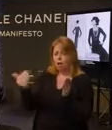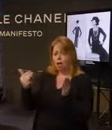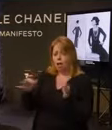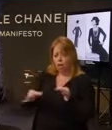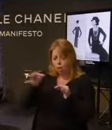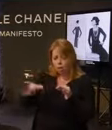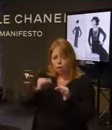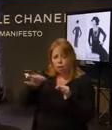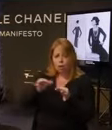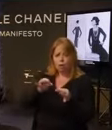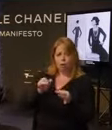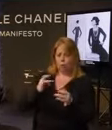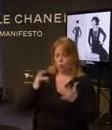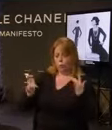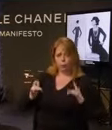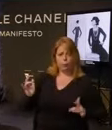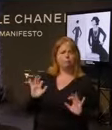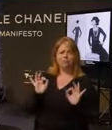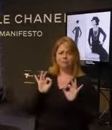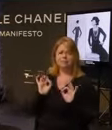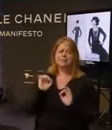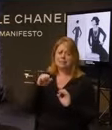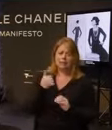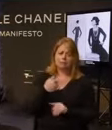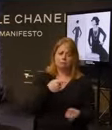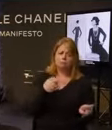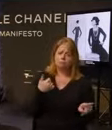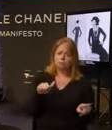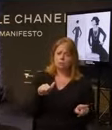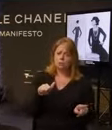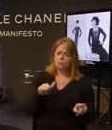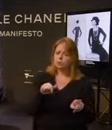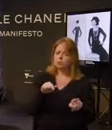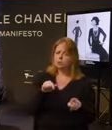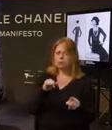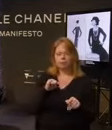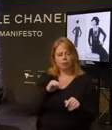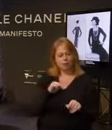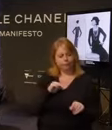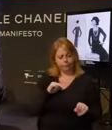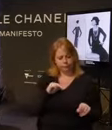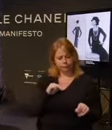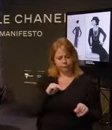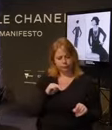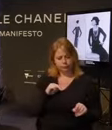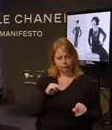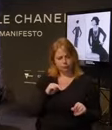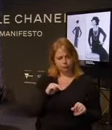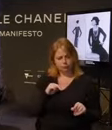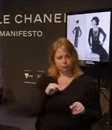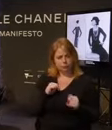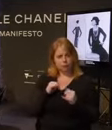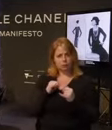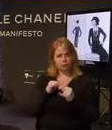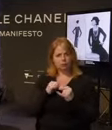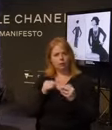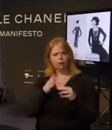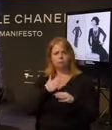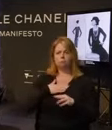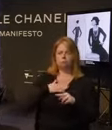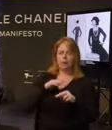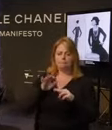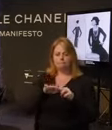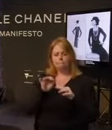embroidery or sequins, although she did use that. I mean, she was terribly keen on peasant, you know, folkloric clothes